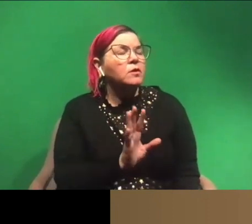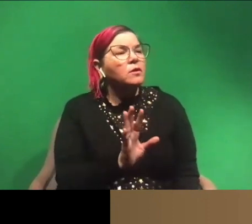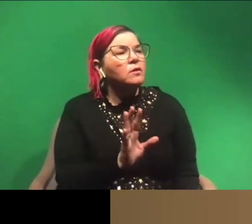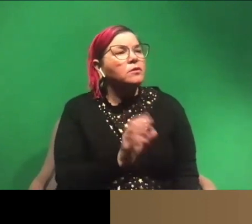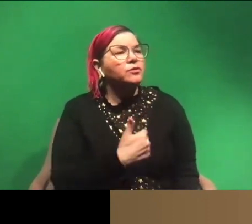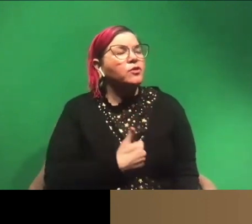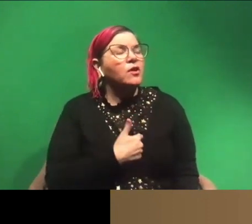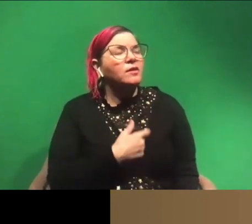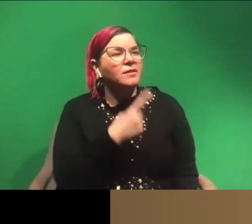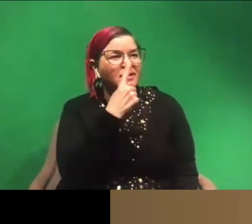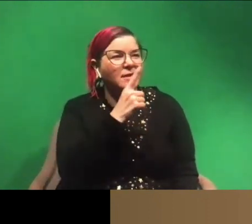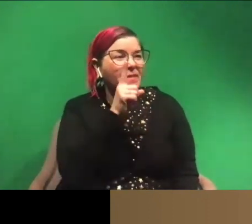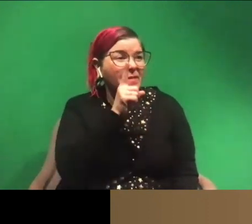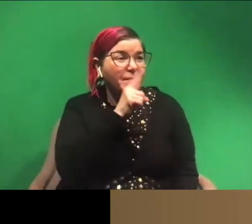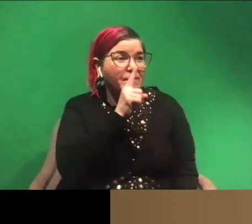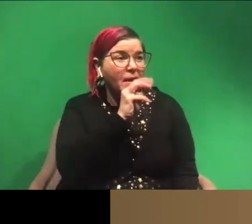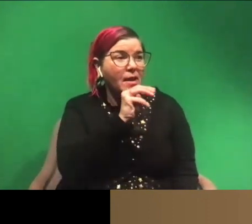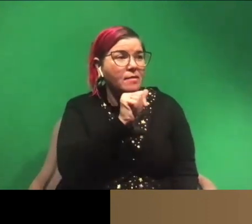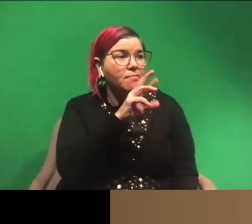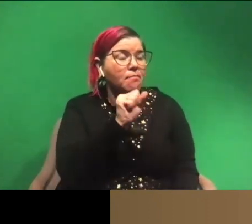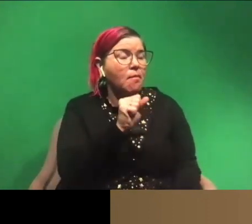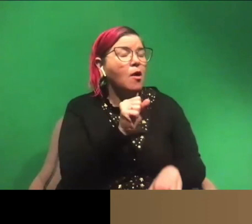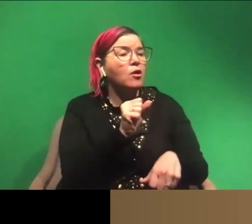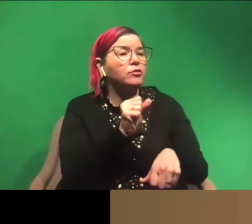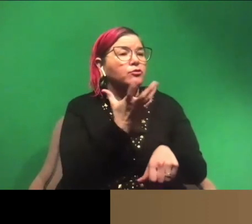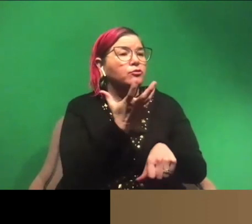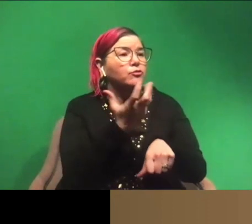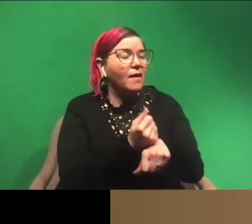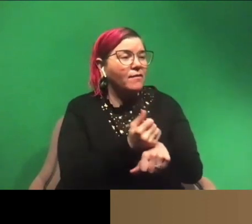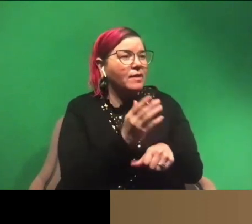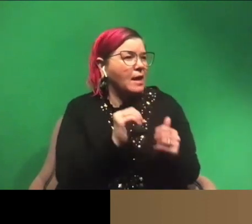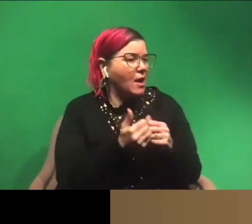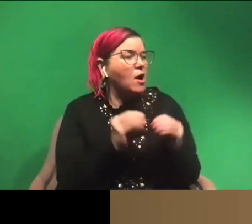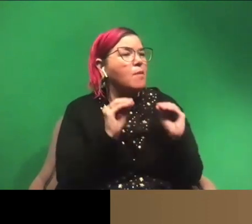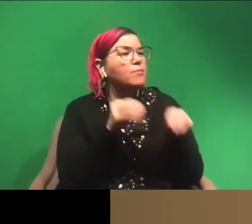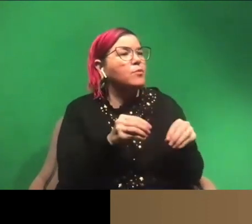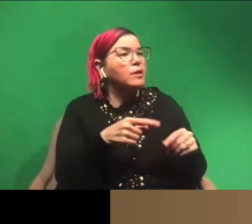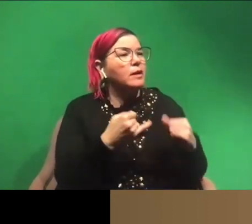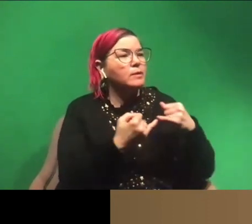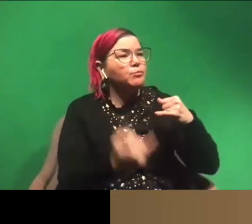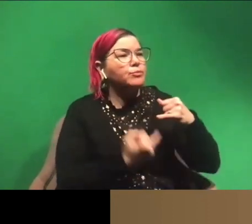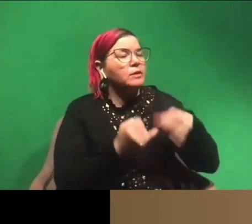can you simulate Mars gravity by putting springs on your feet? Oh, maybe.